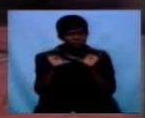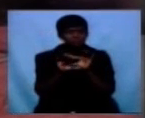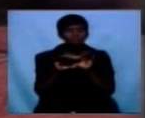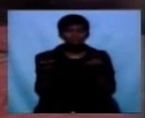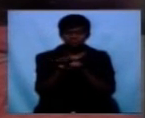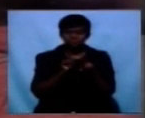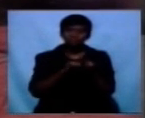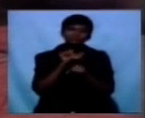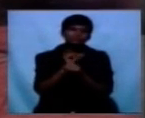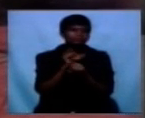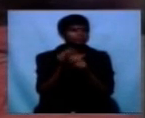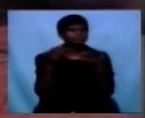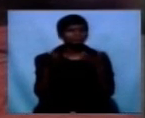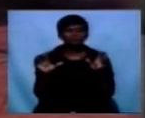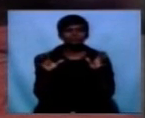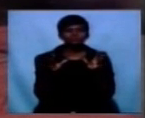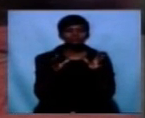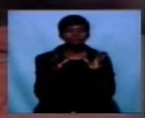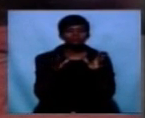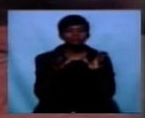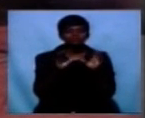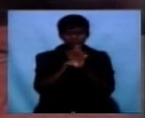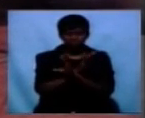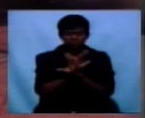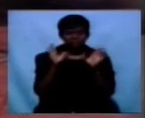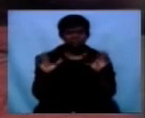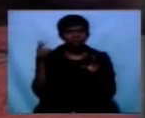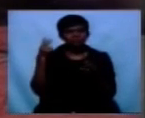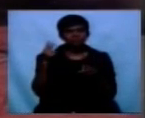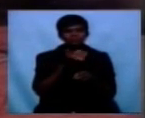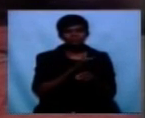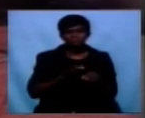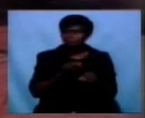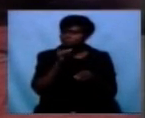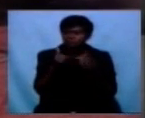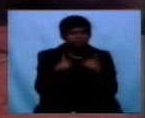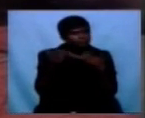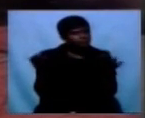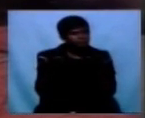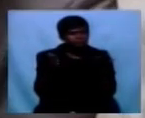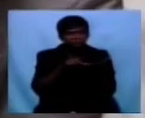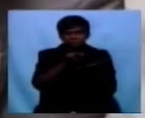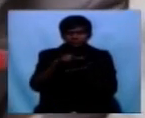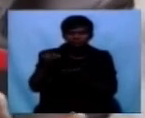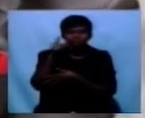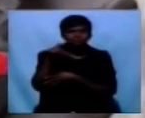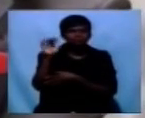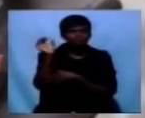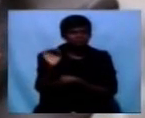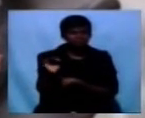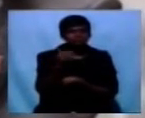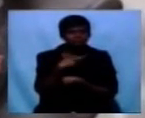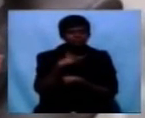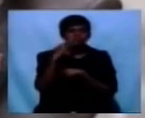has worked on that portion. The 2 Zambian contractors, I'm not owing them anything. I've paid the IPCs 100%. The other